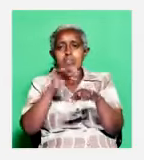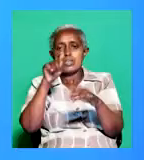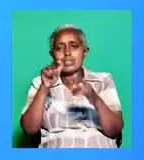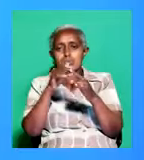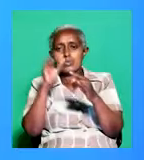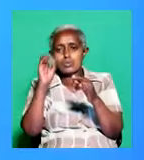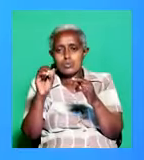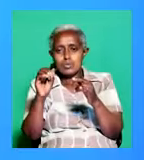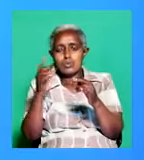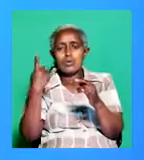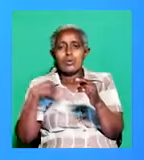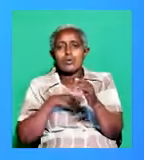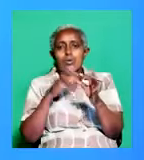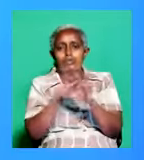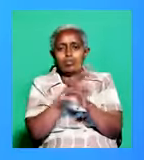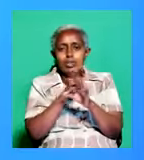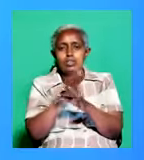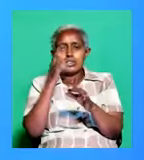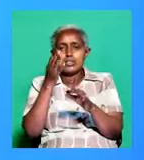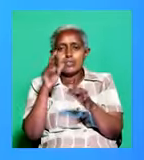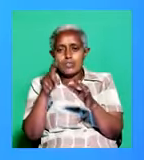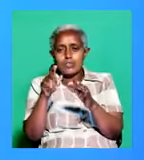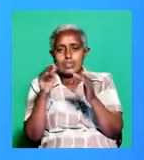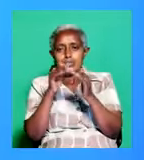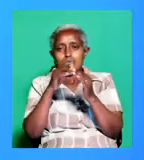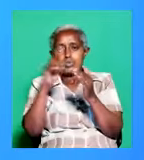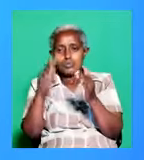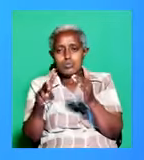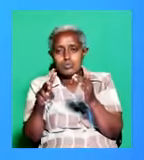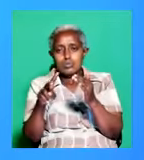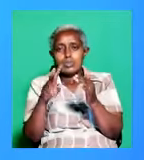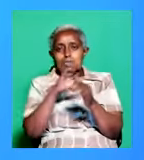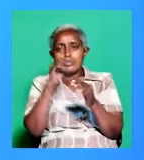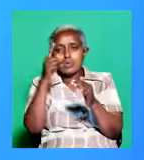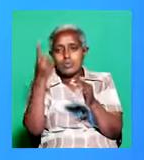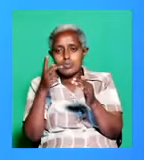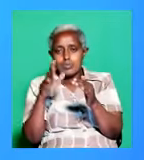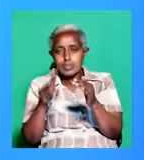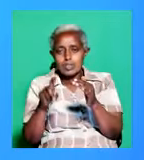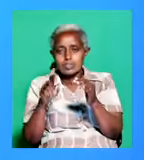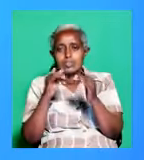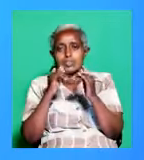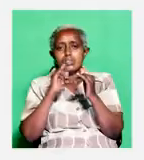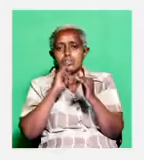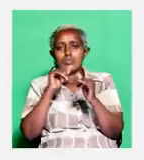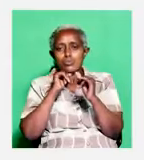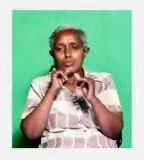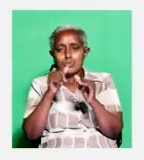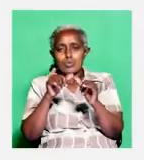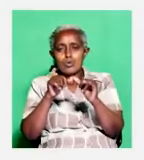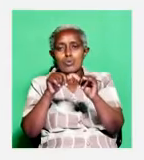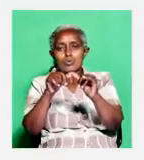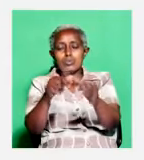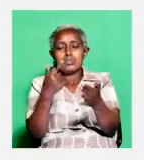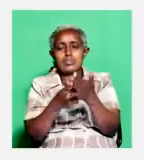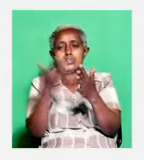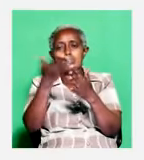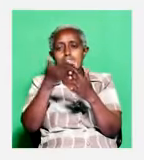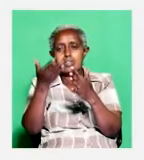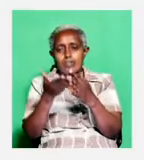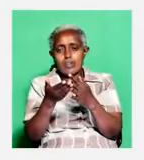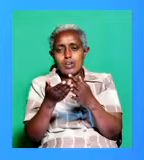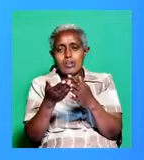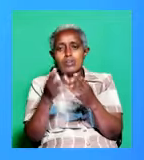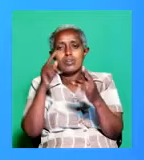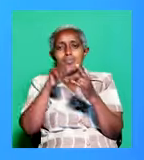So our function f of x equal to 1 over x is not continuous on this interval. So to